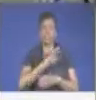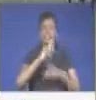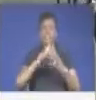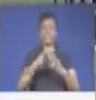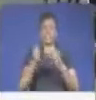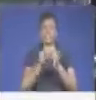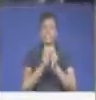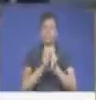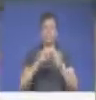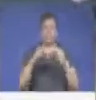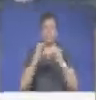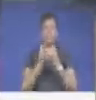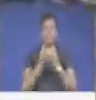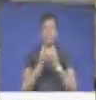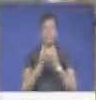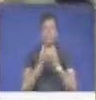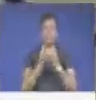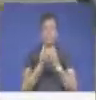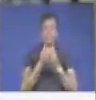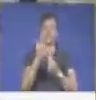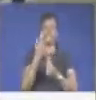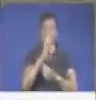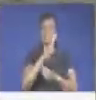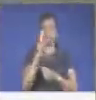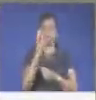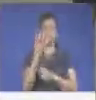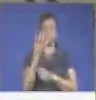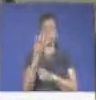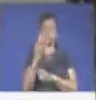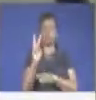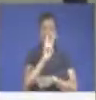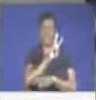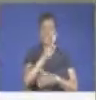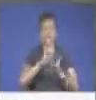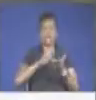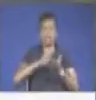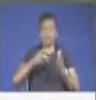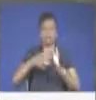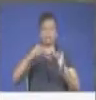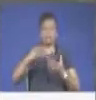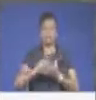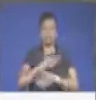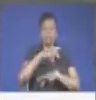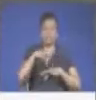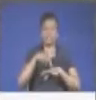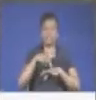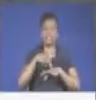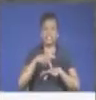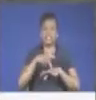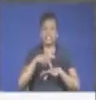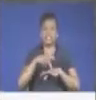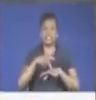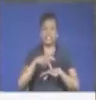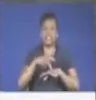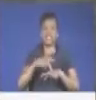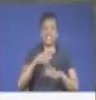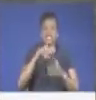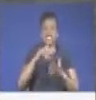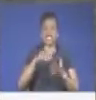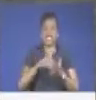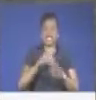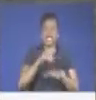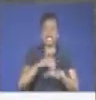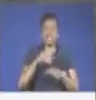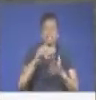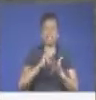who were 12, 13, and 14, and we started in the western part of New Providence. At that time, there were a lot of school-based programs that kind of